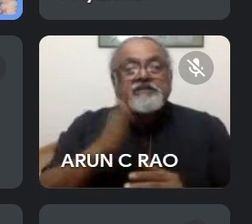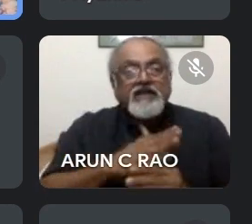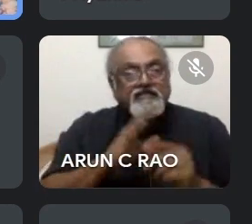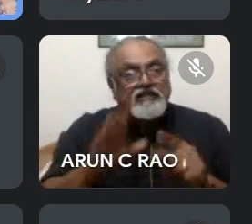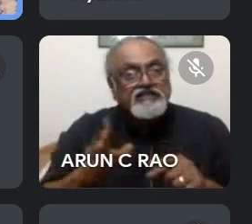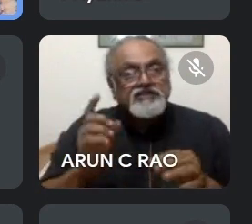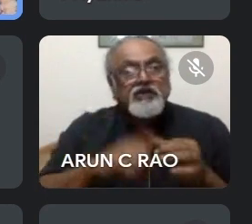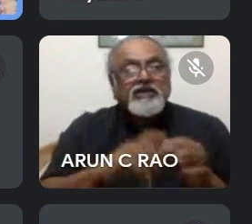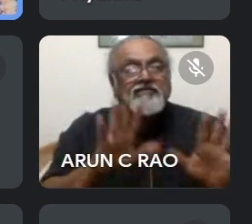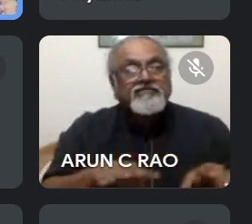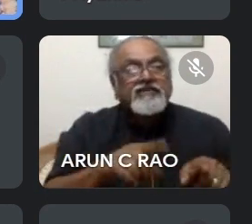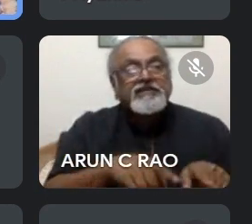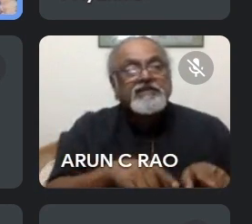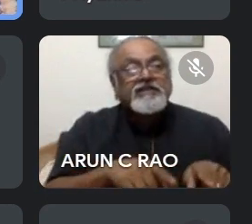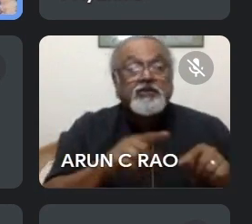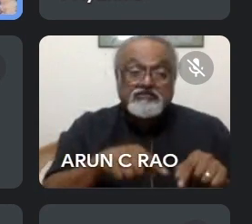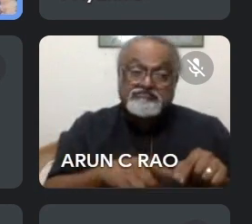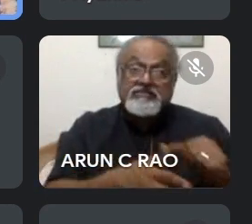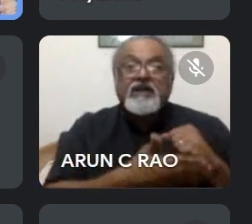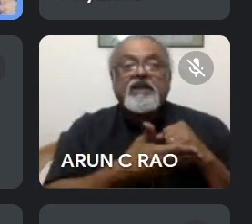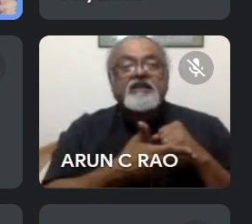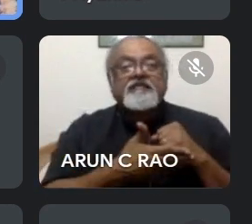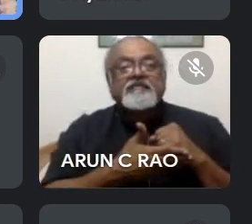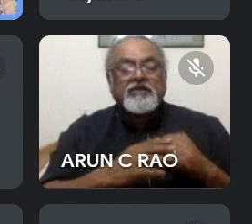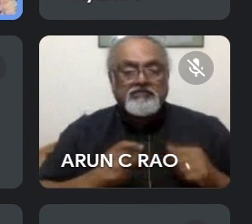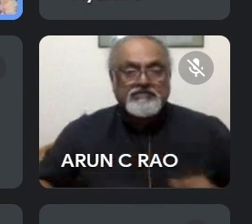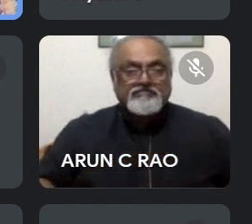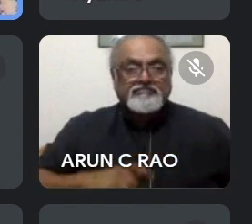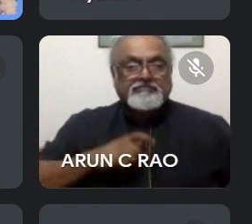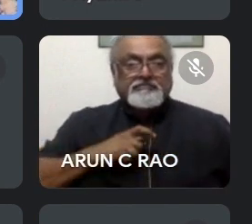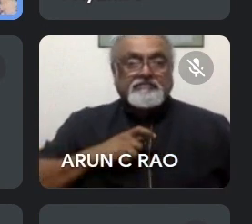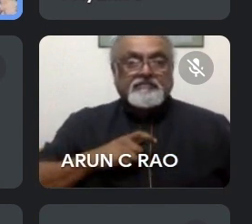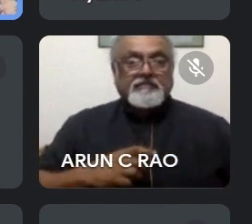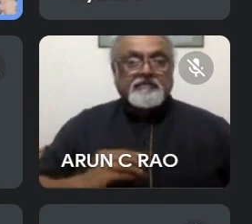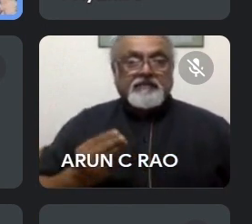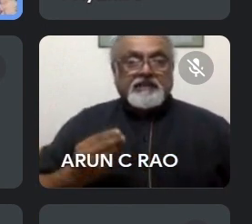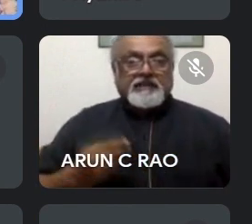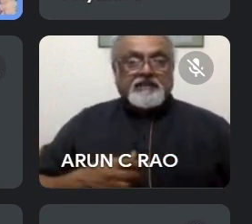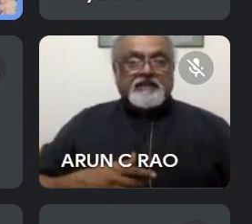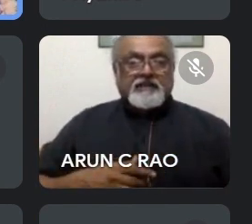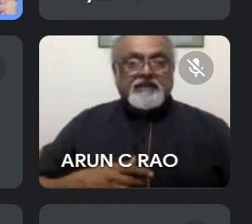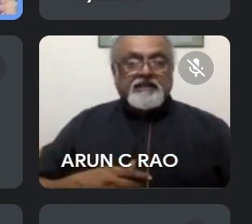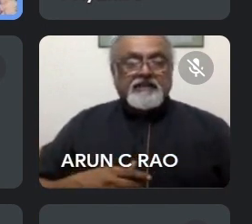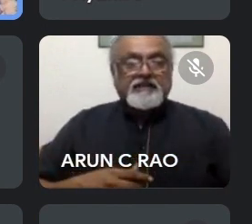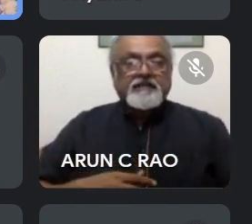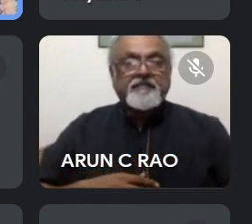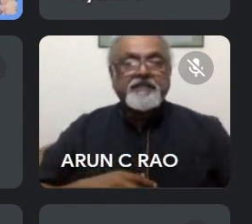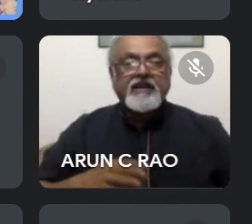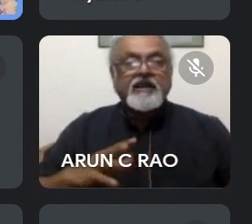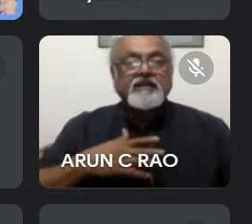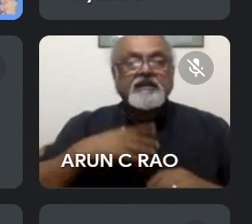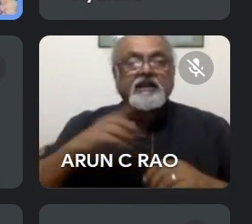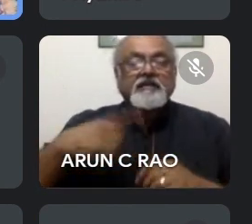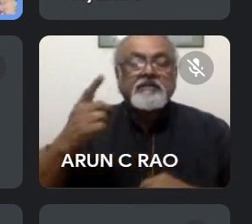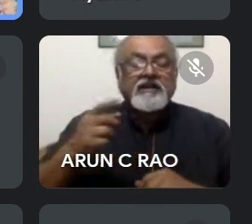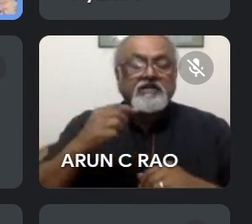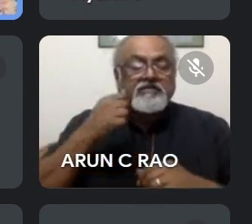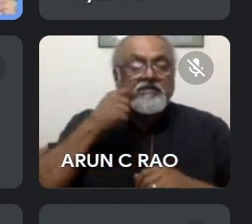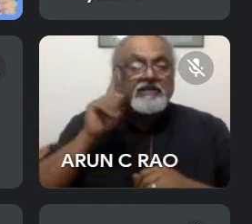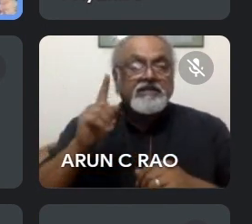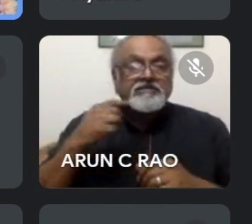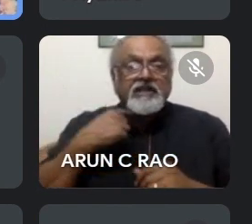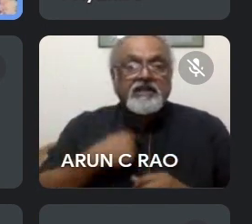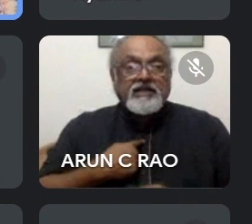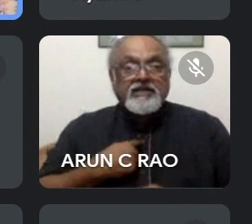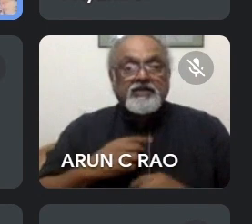later, it helped me like gain my confidence back. And then later, my dad, like, since to keep my morale up, he had